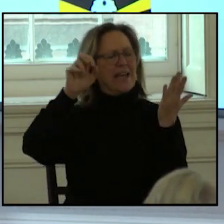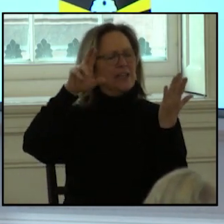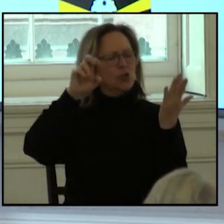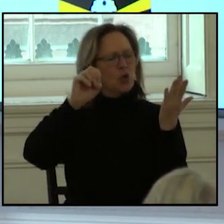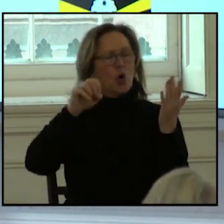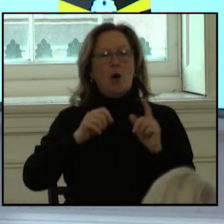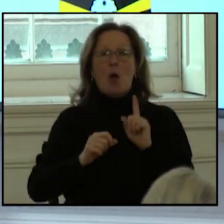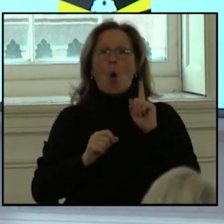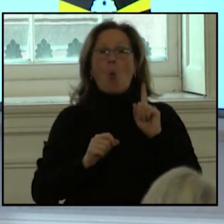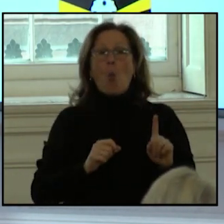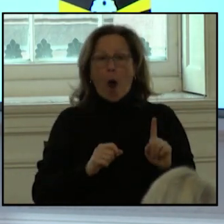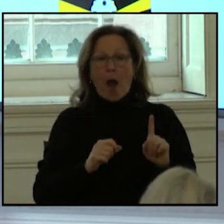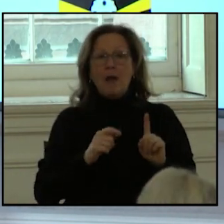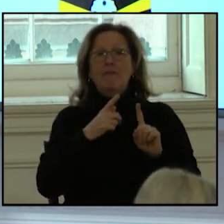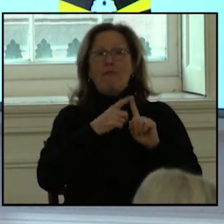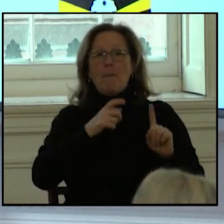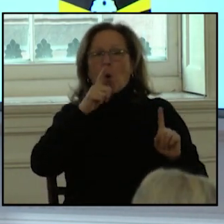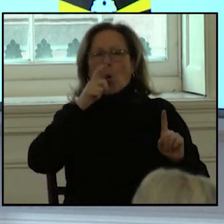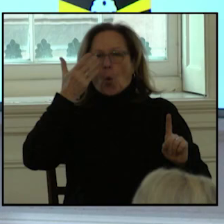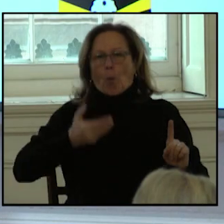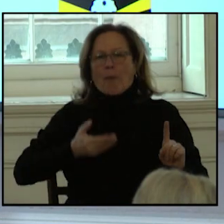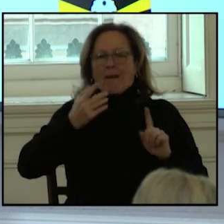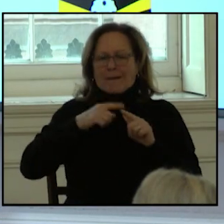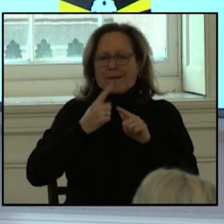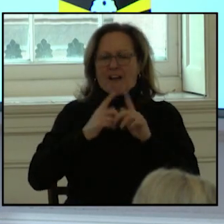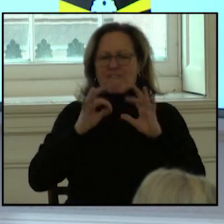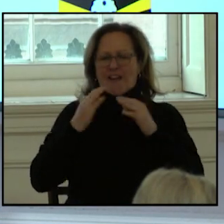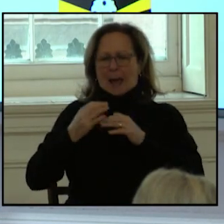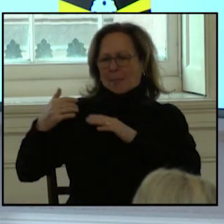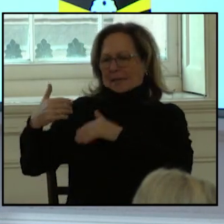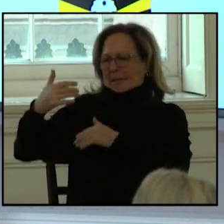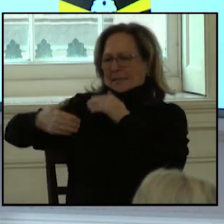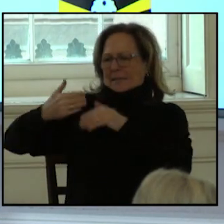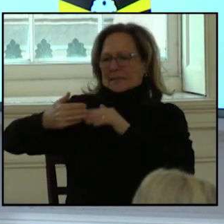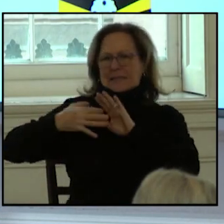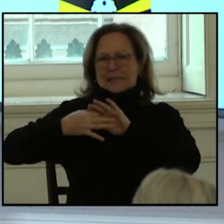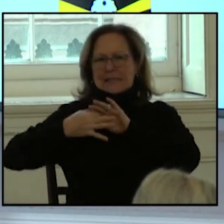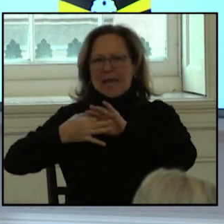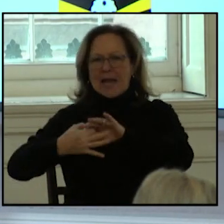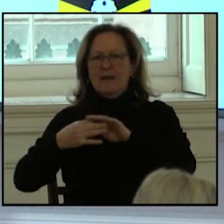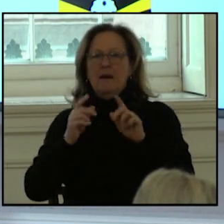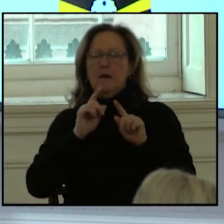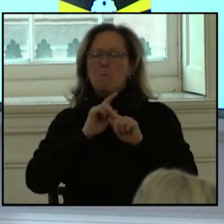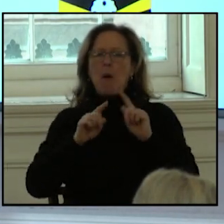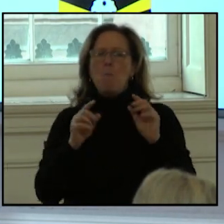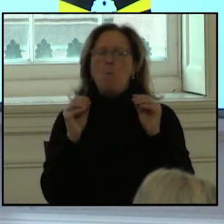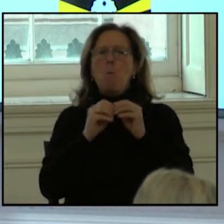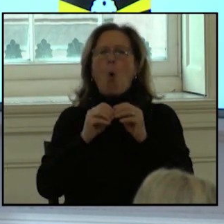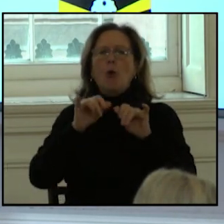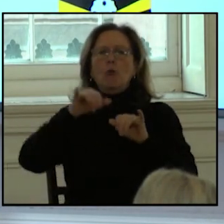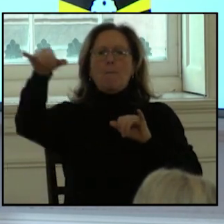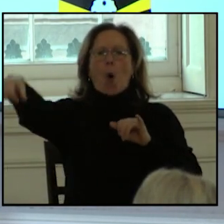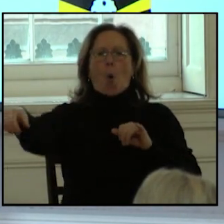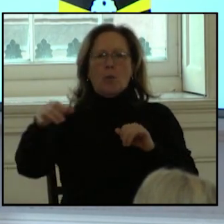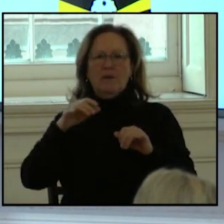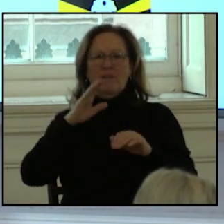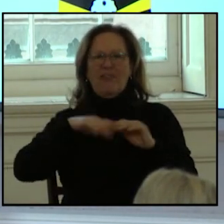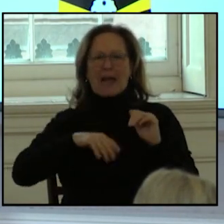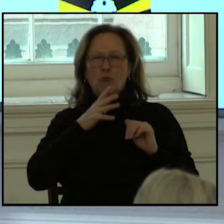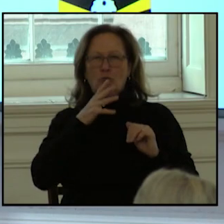descended and who is usually more remote in the line of descent than a